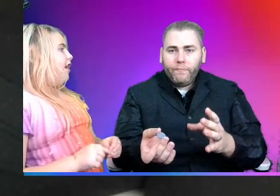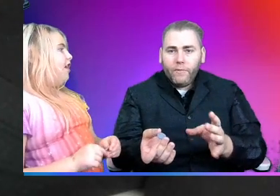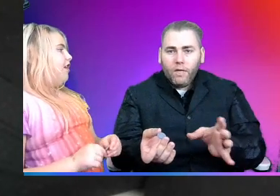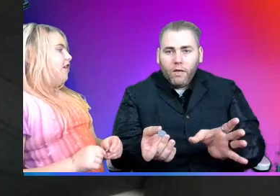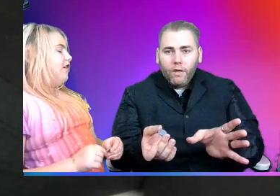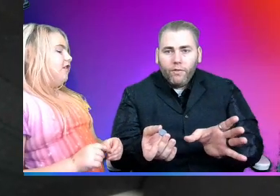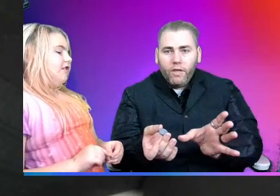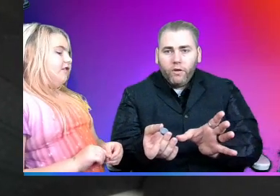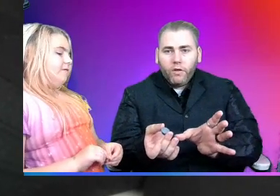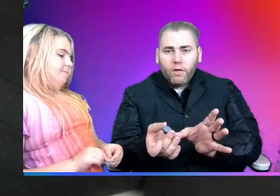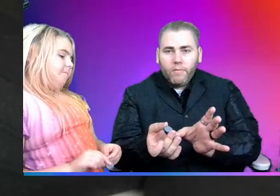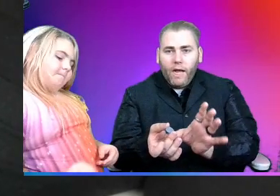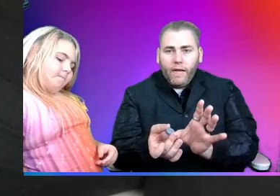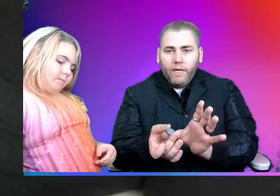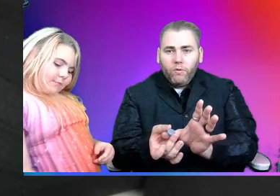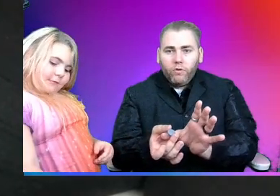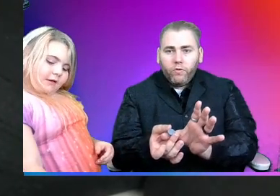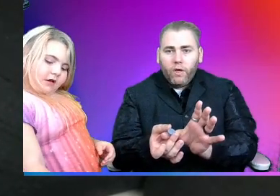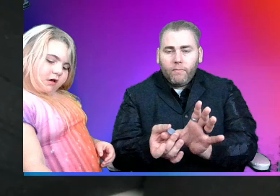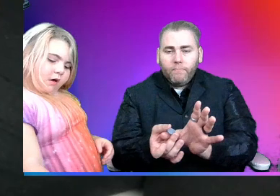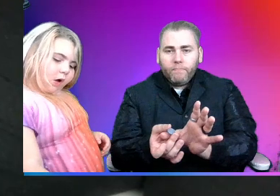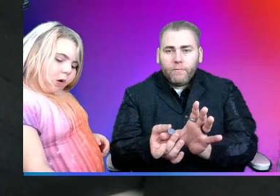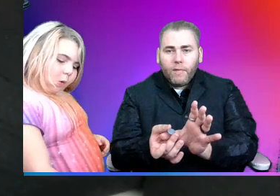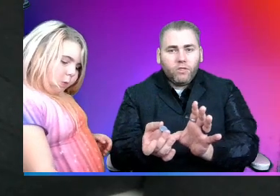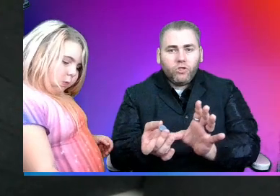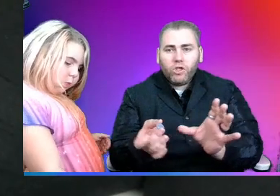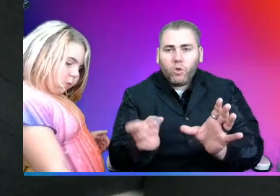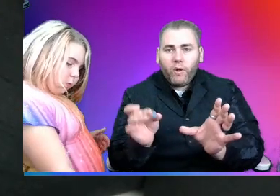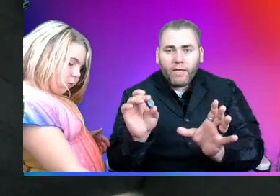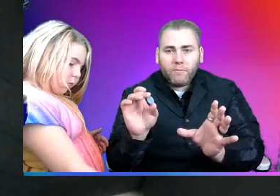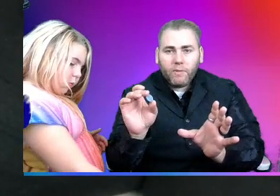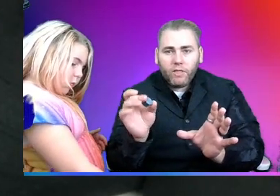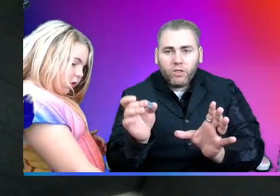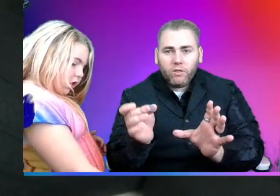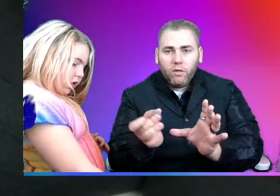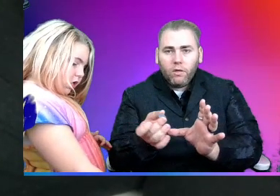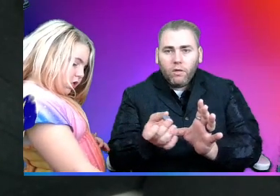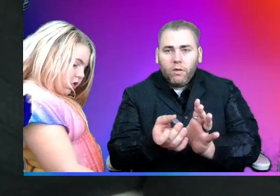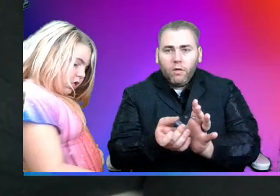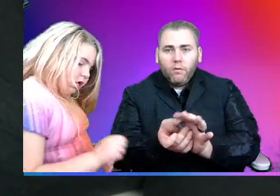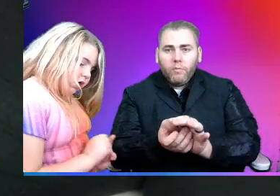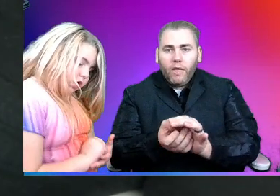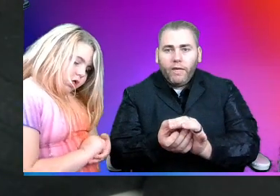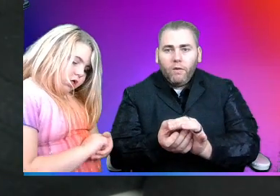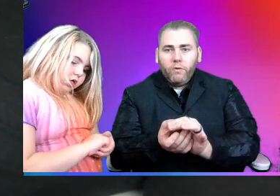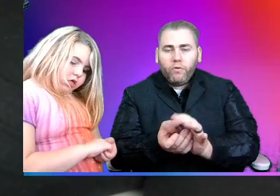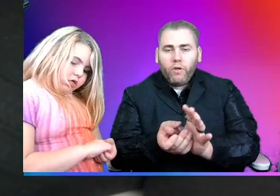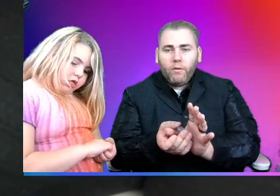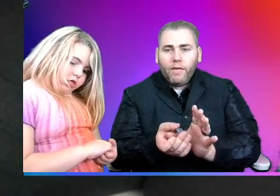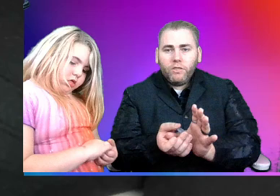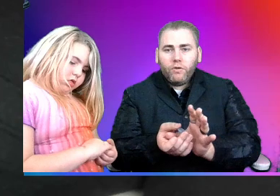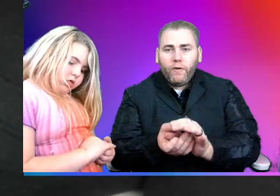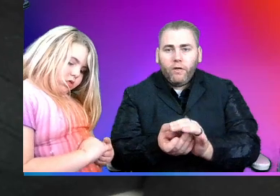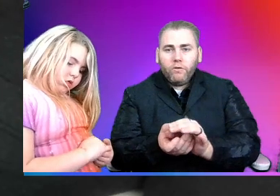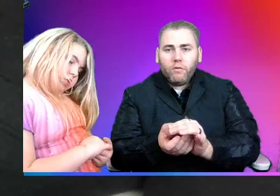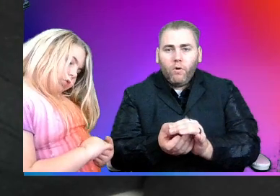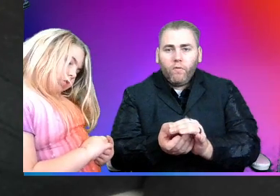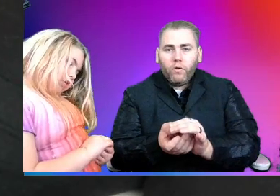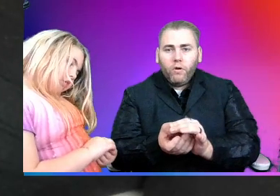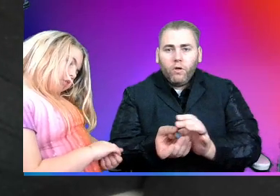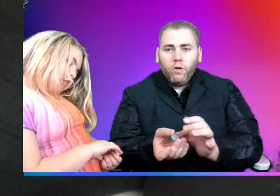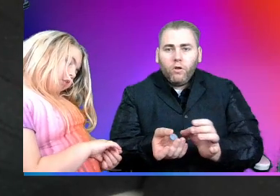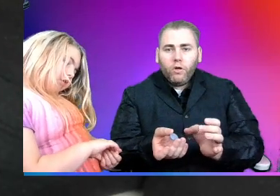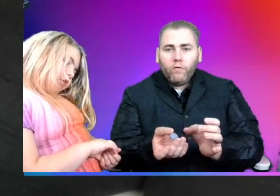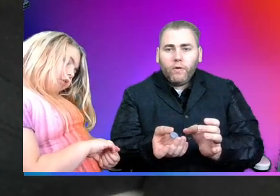hand. Then you're going to come behind it with your thumb. And this is just a quick explanation. Behind it with your thumb, and as your fingers come